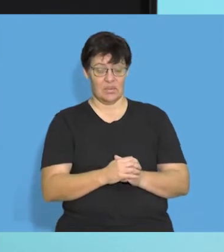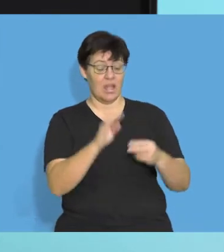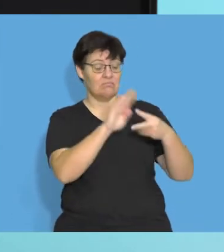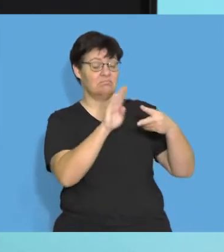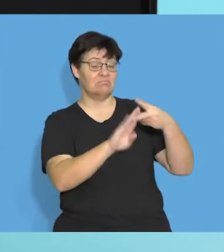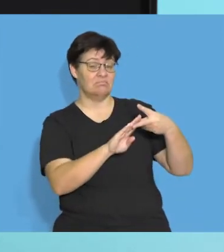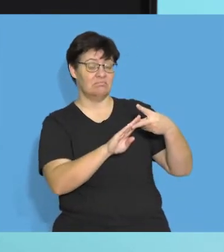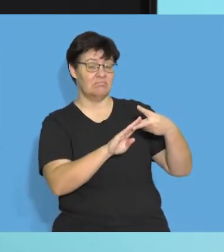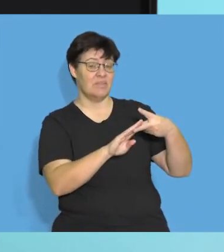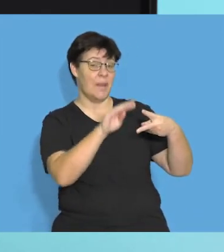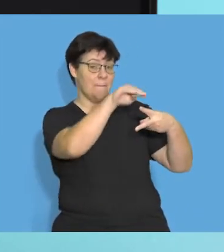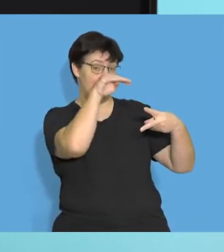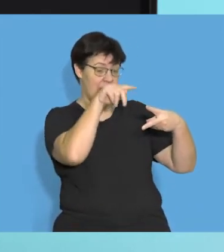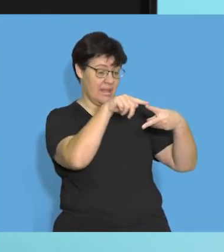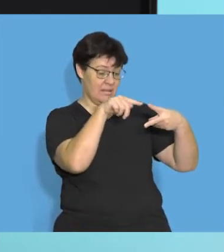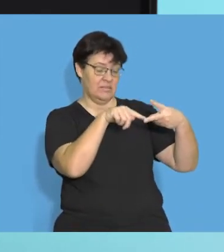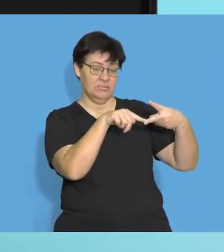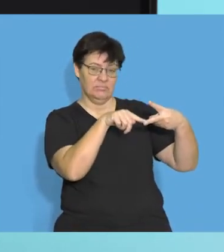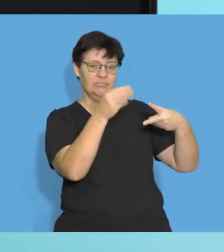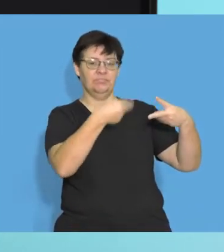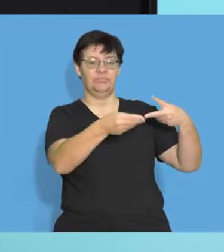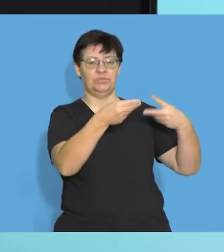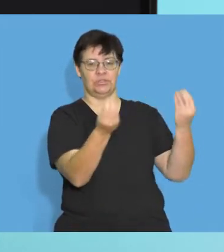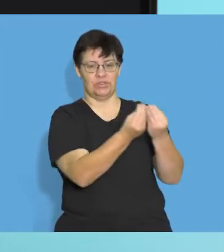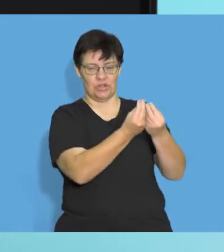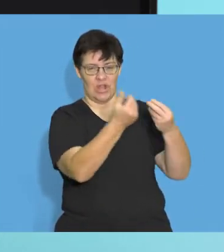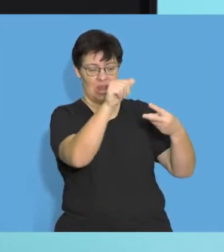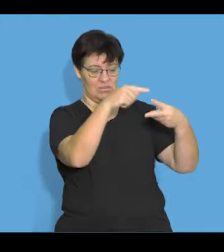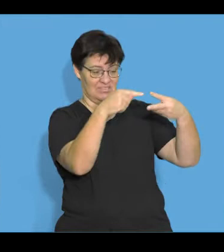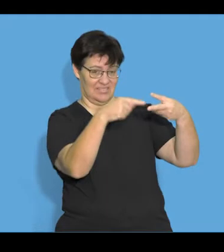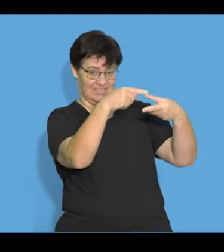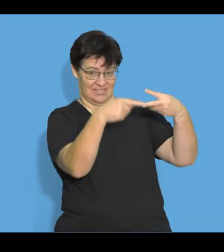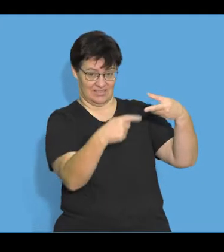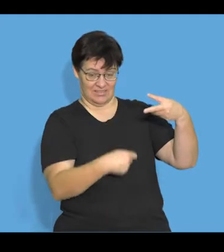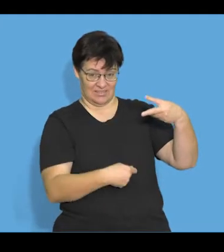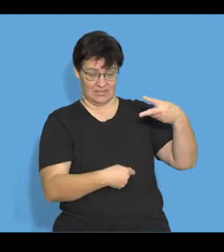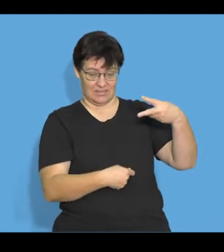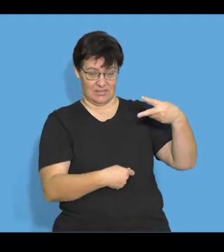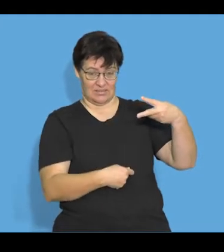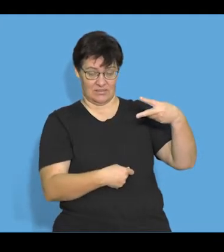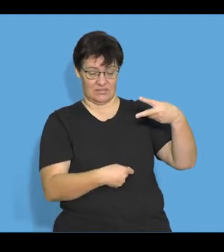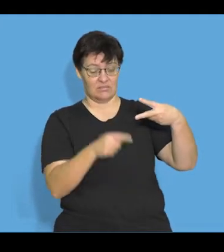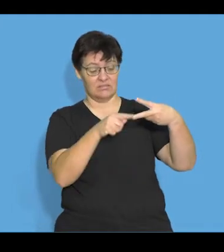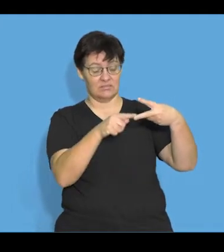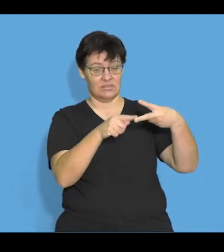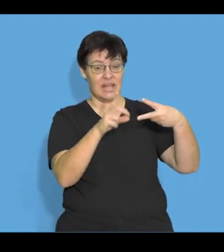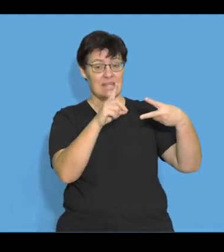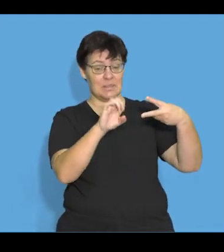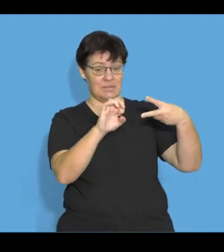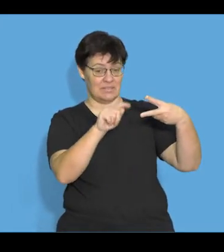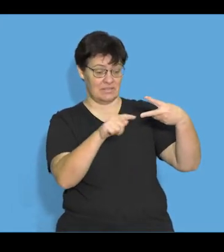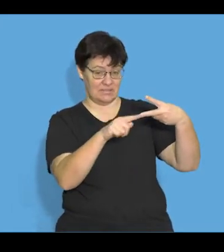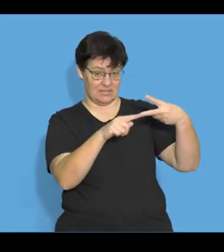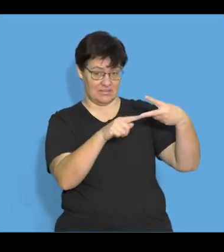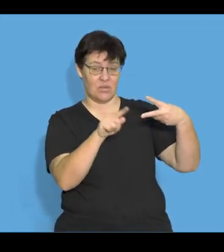be bank and trading stock. So you're going to debit your trading stock account. Why? It's